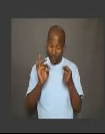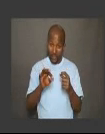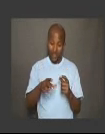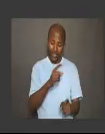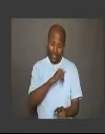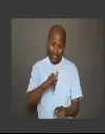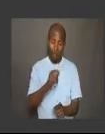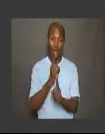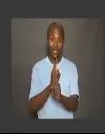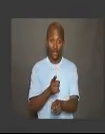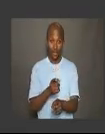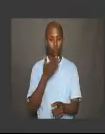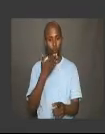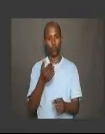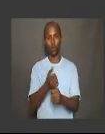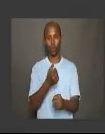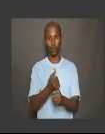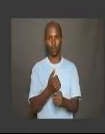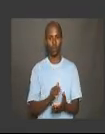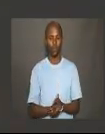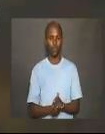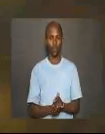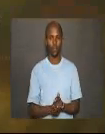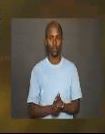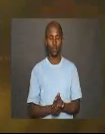Did you get the same answers? Good work.